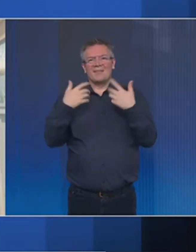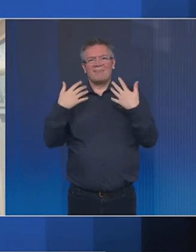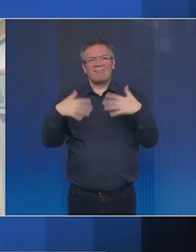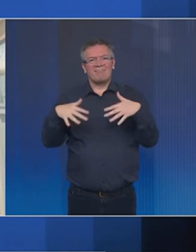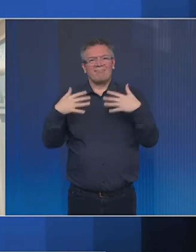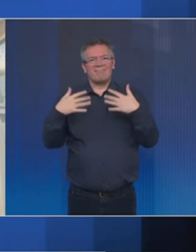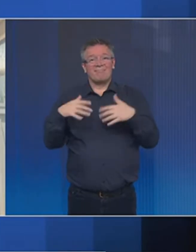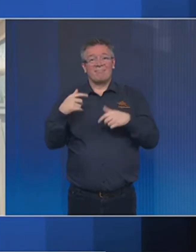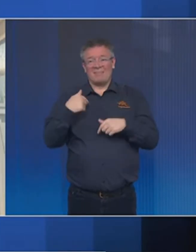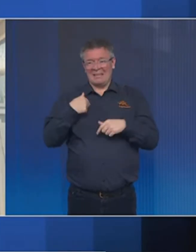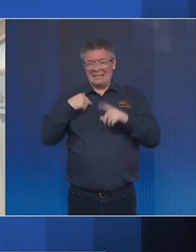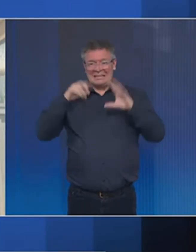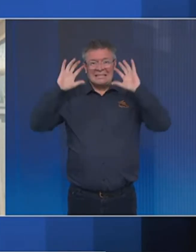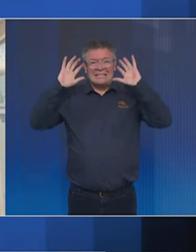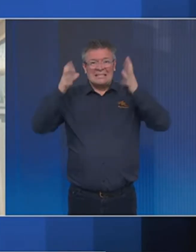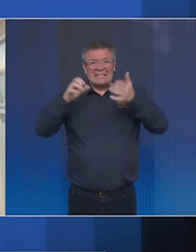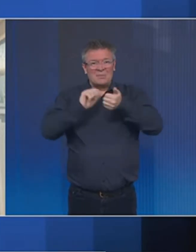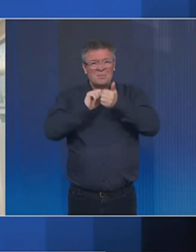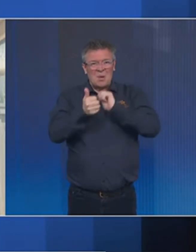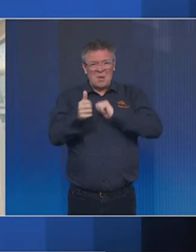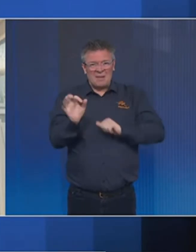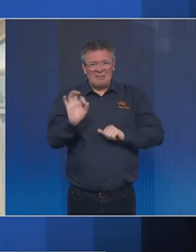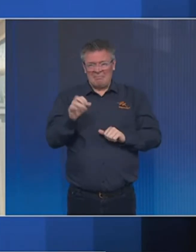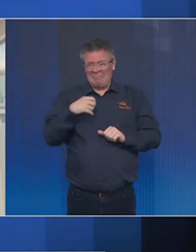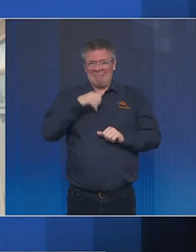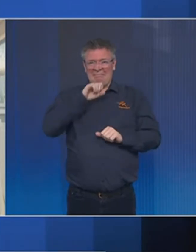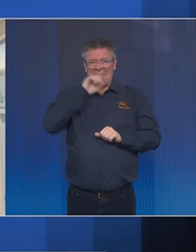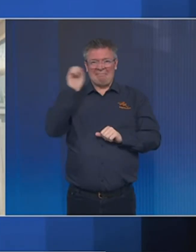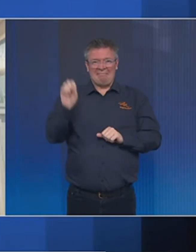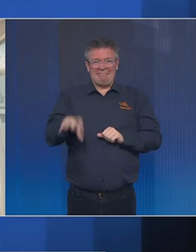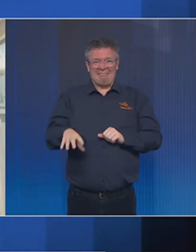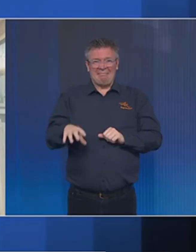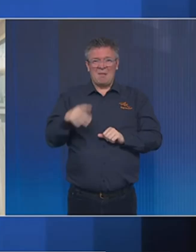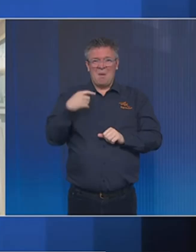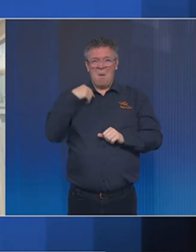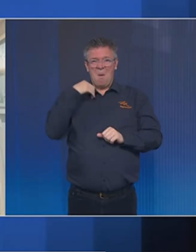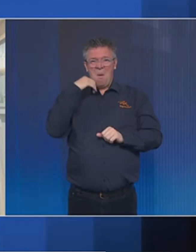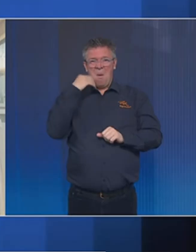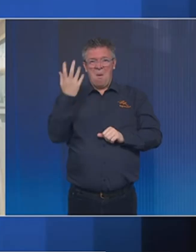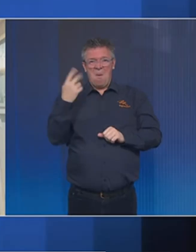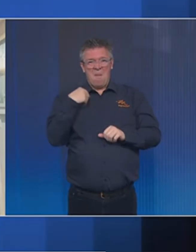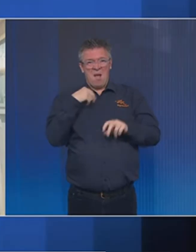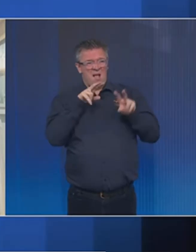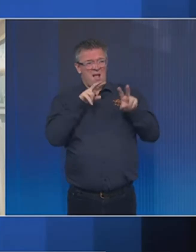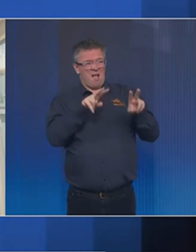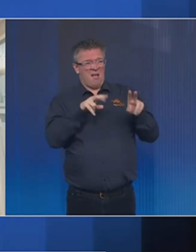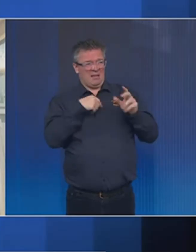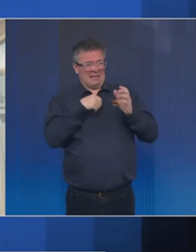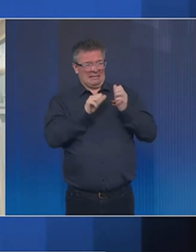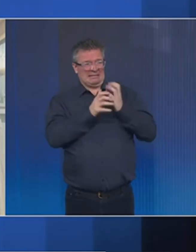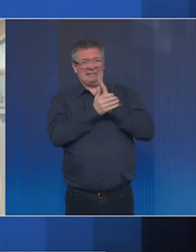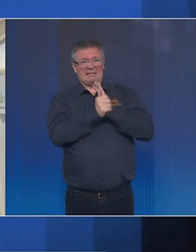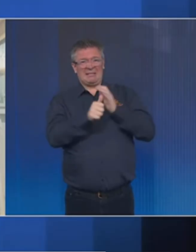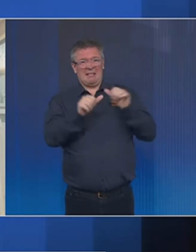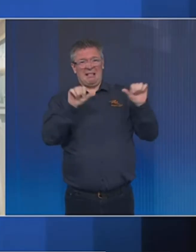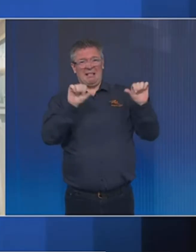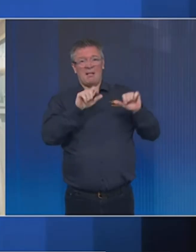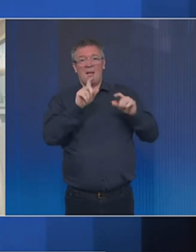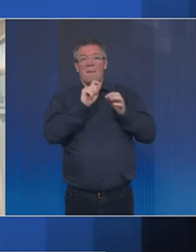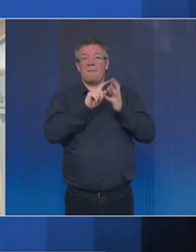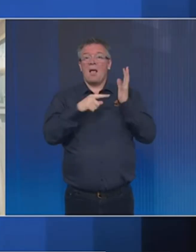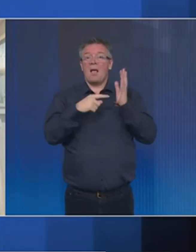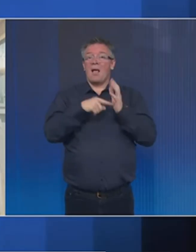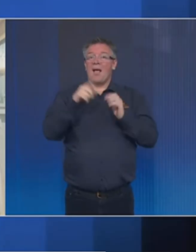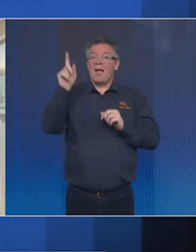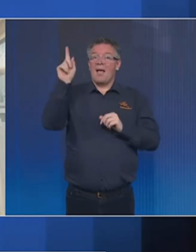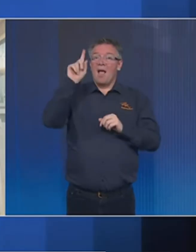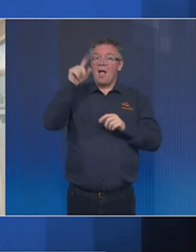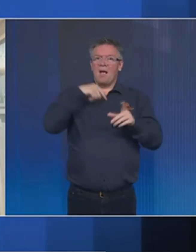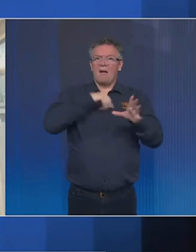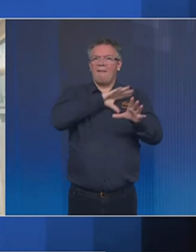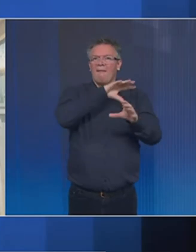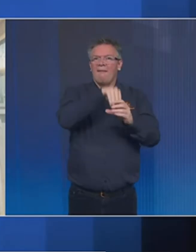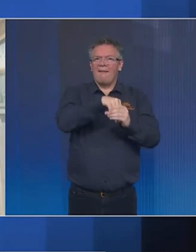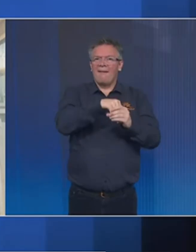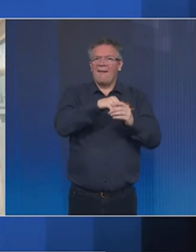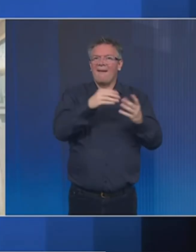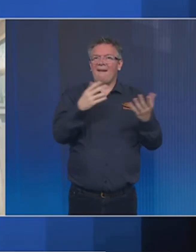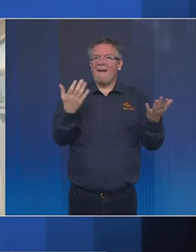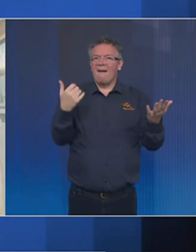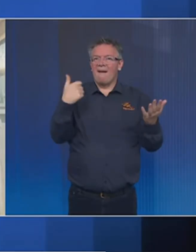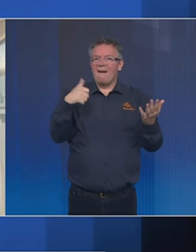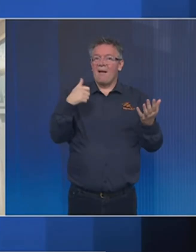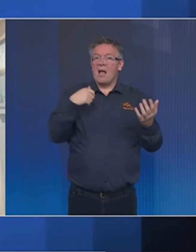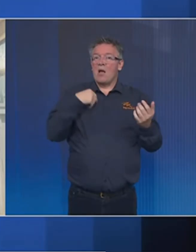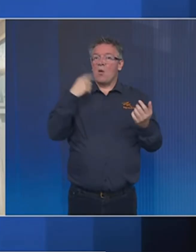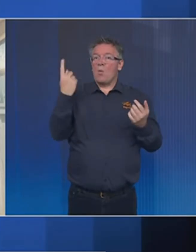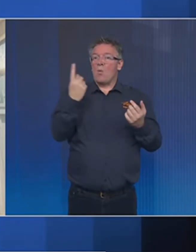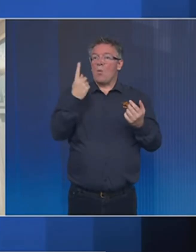sport, but what got me into sport is the fact that I related most to the players and I felt the most seen by the